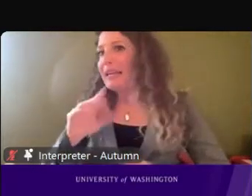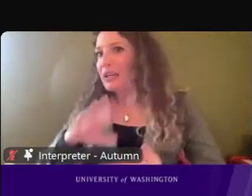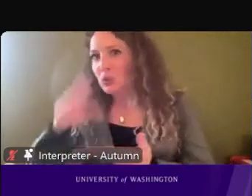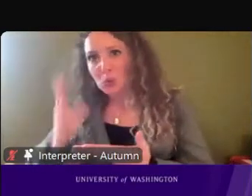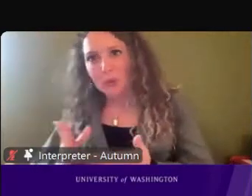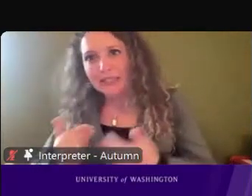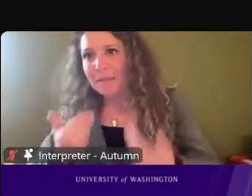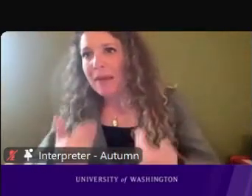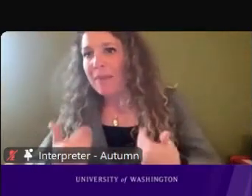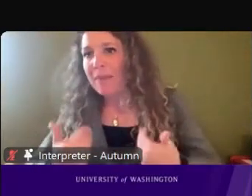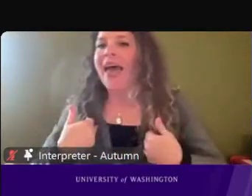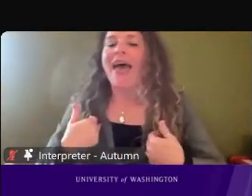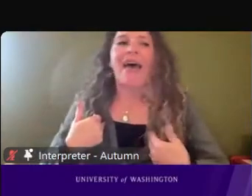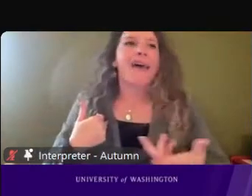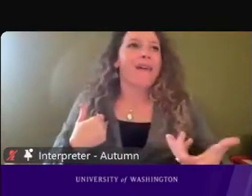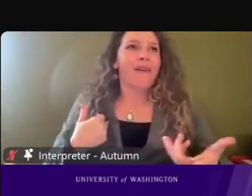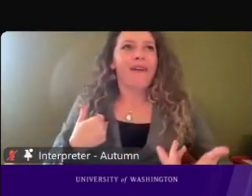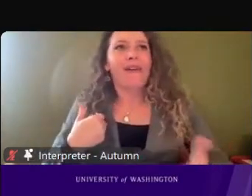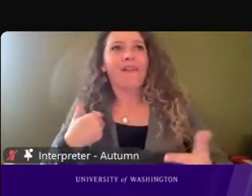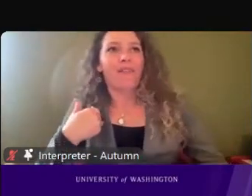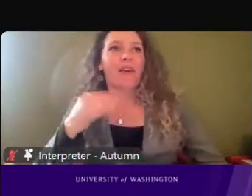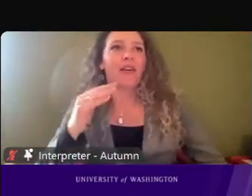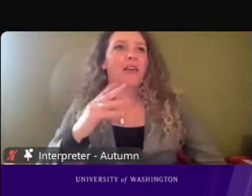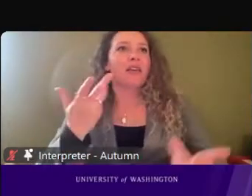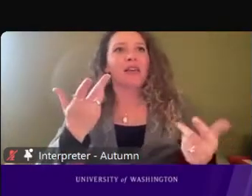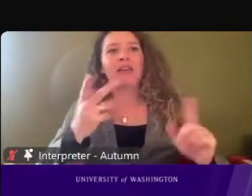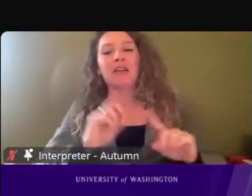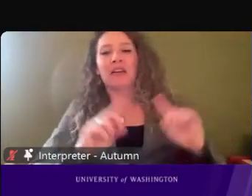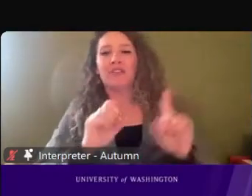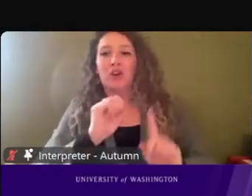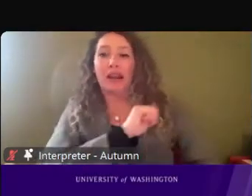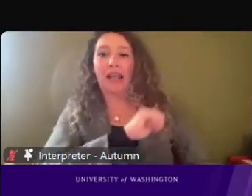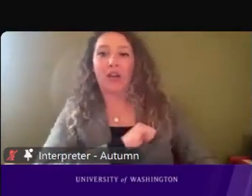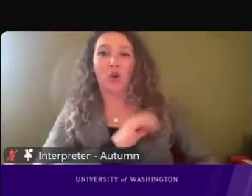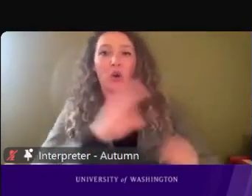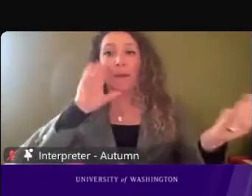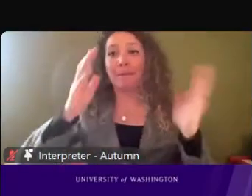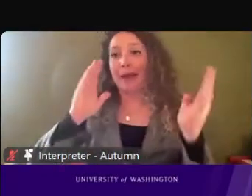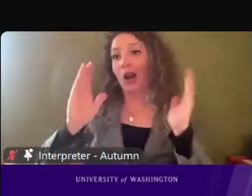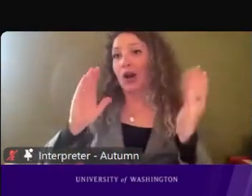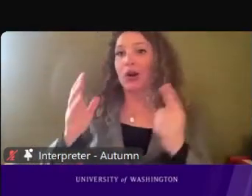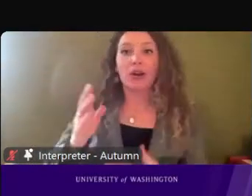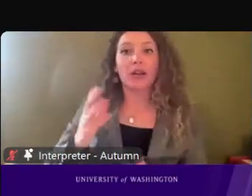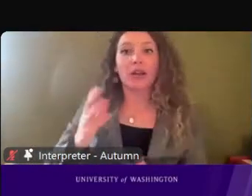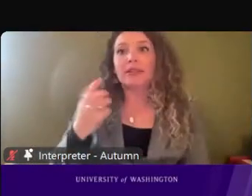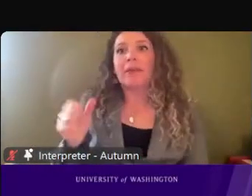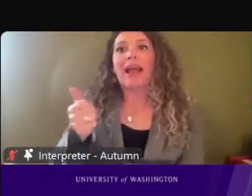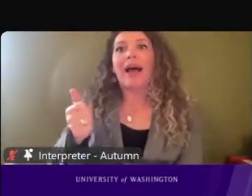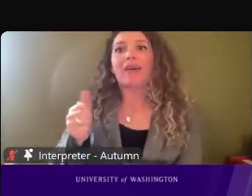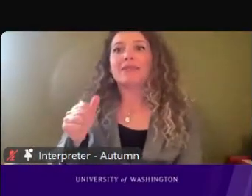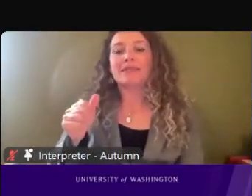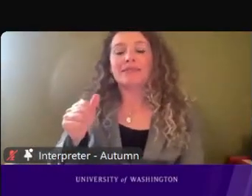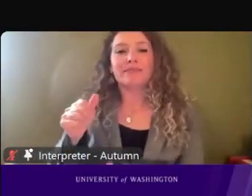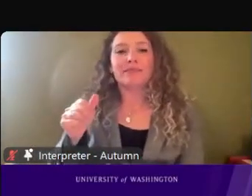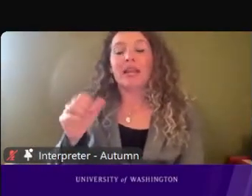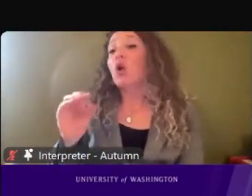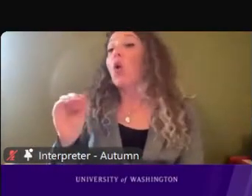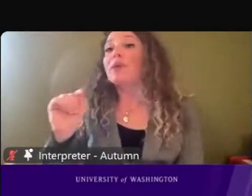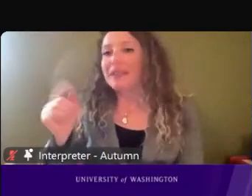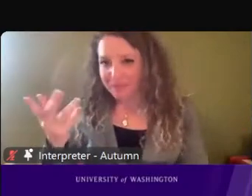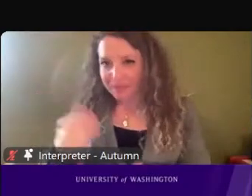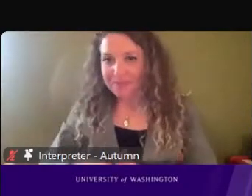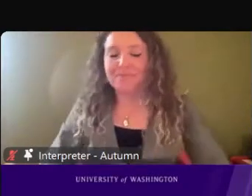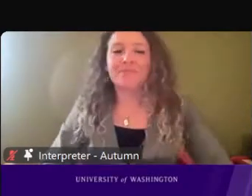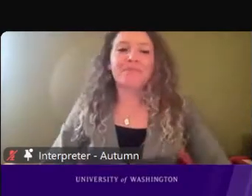cases to have less favorable attitudes toward disabled people compared to their counterparts in OT. Next slide, please.